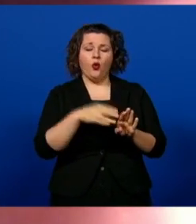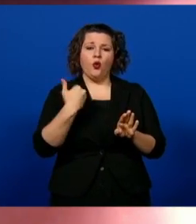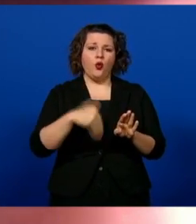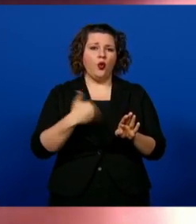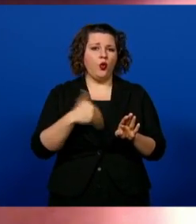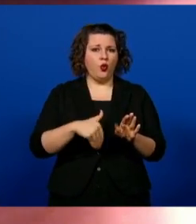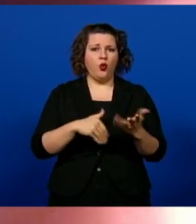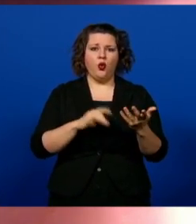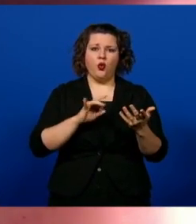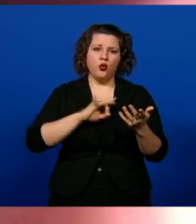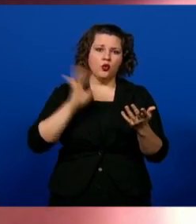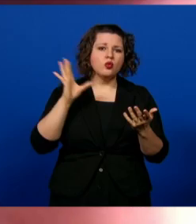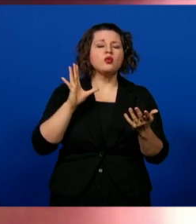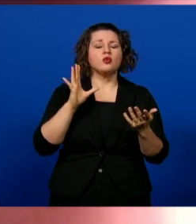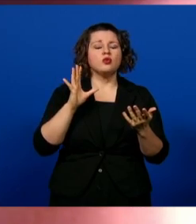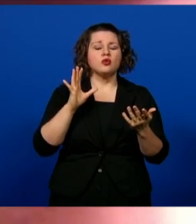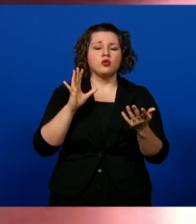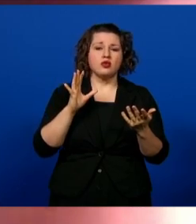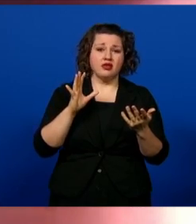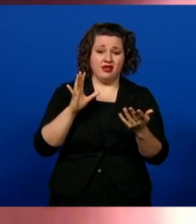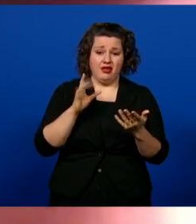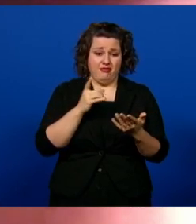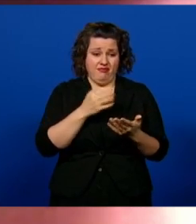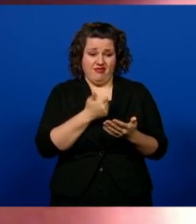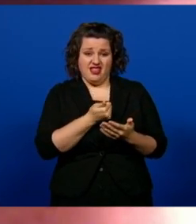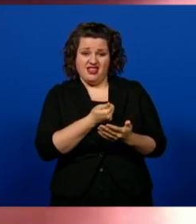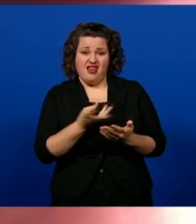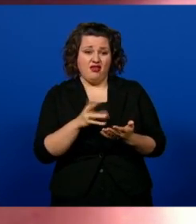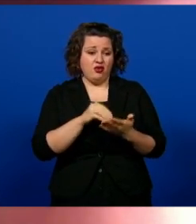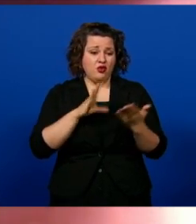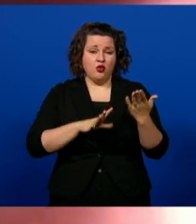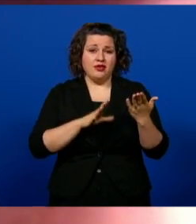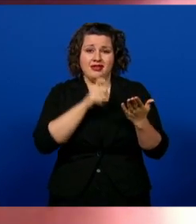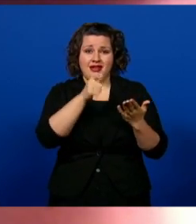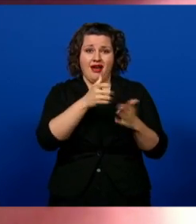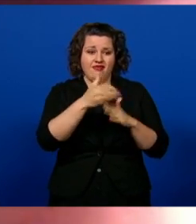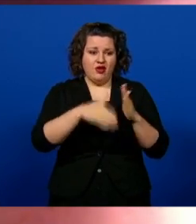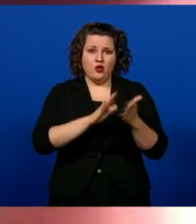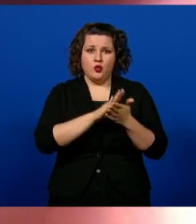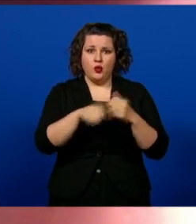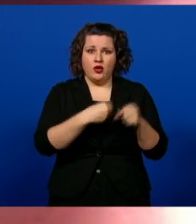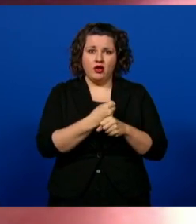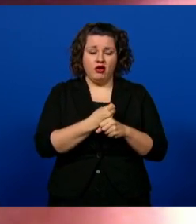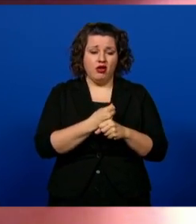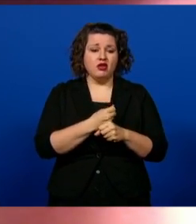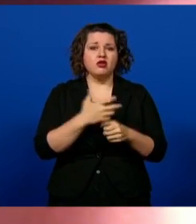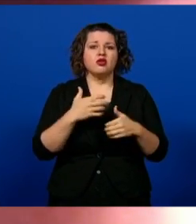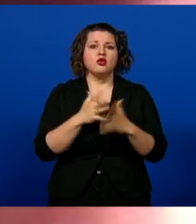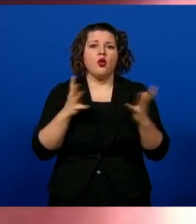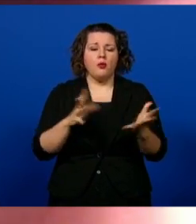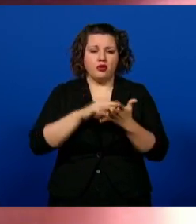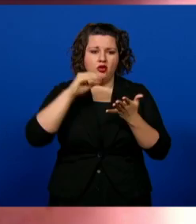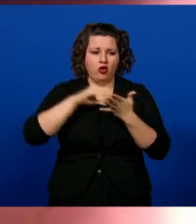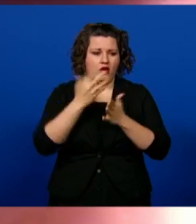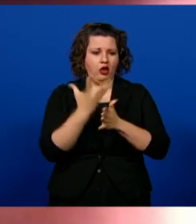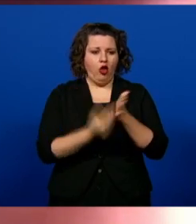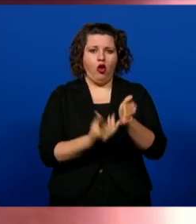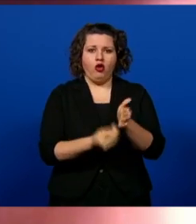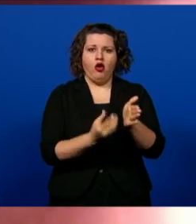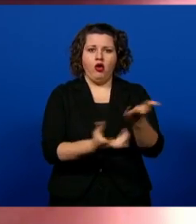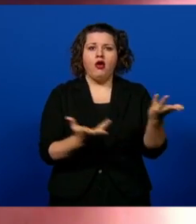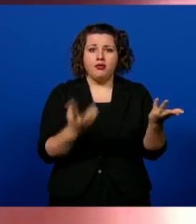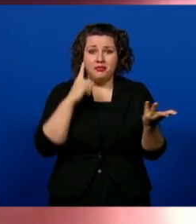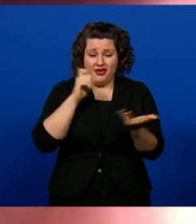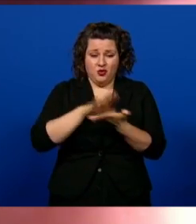and countless other children never completed their school year. How much learning was lost over the 50 to 60 days that the schools had to close their